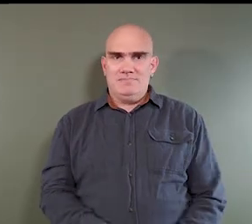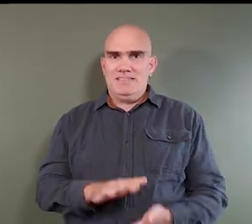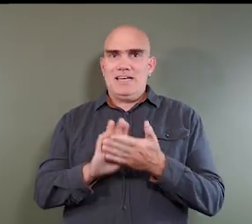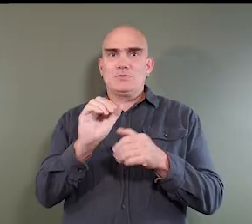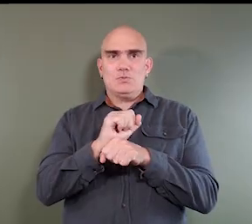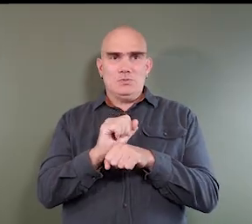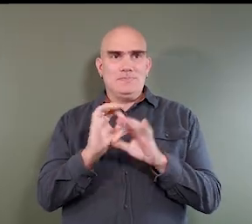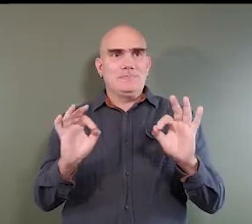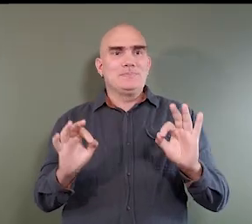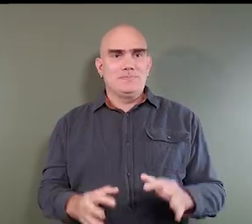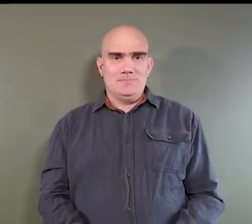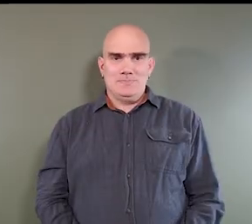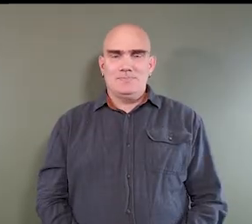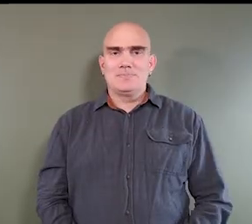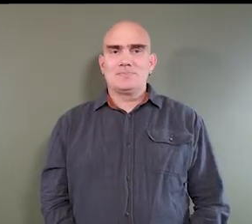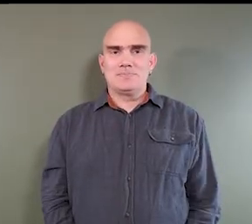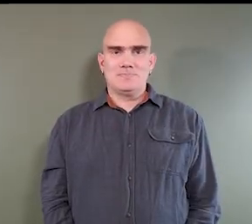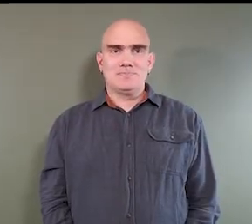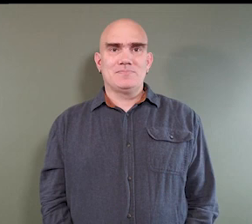Nice work.